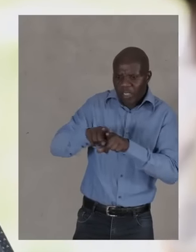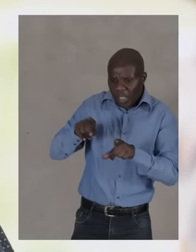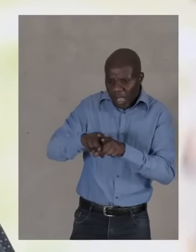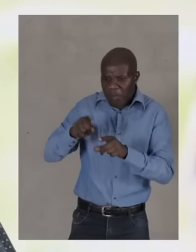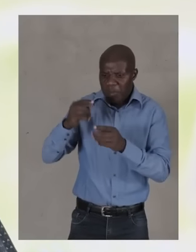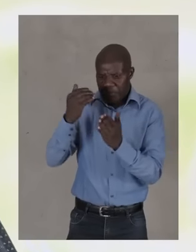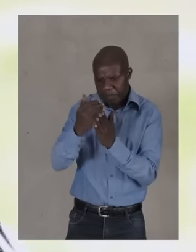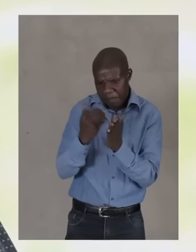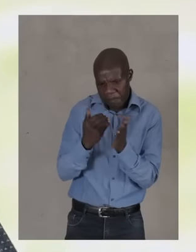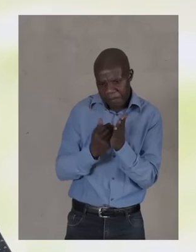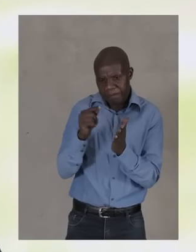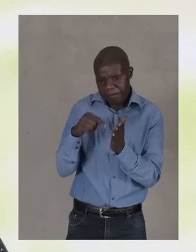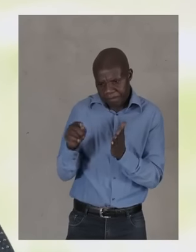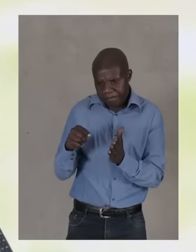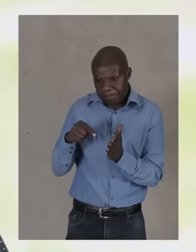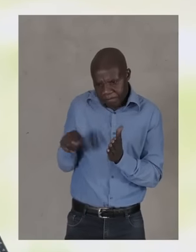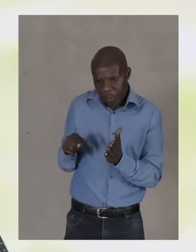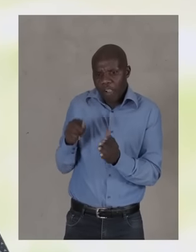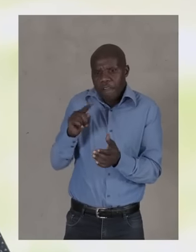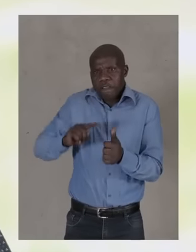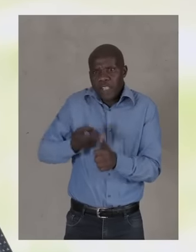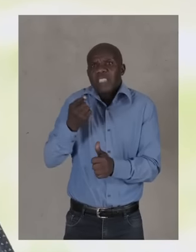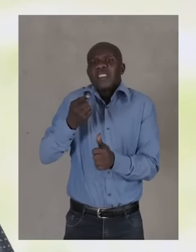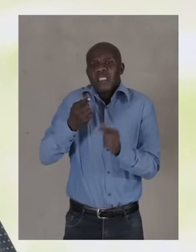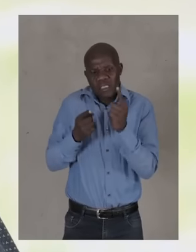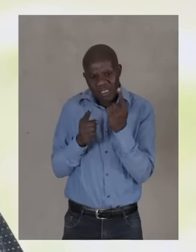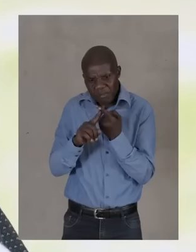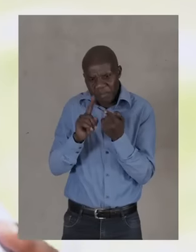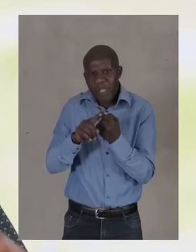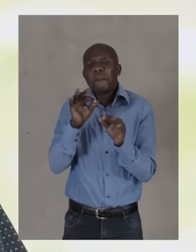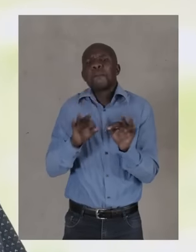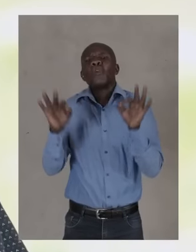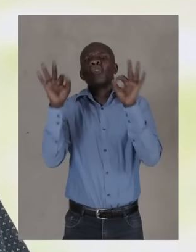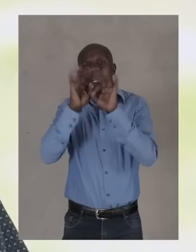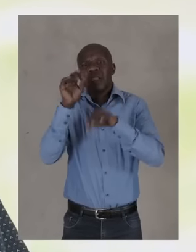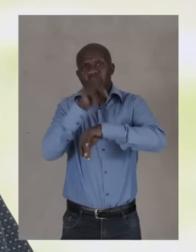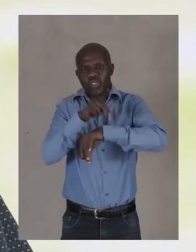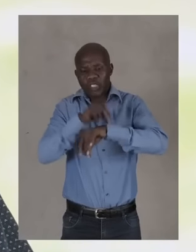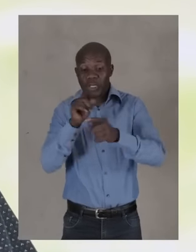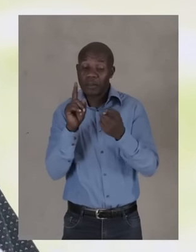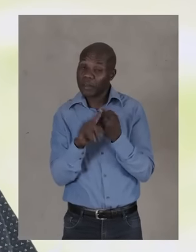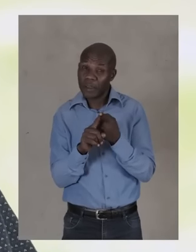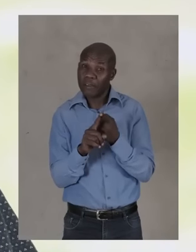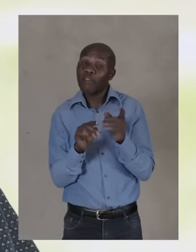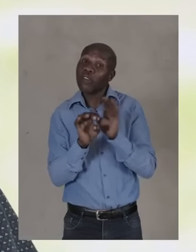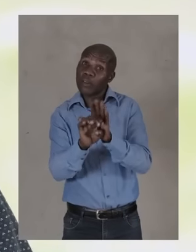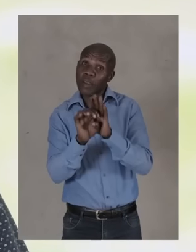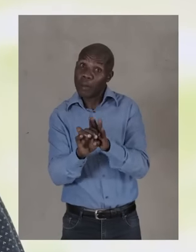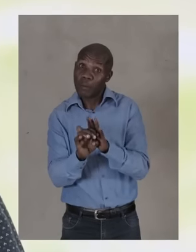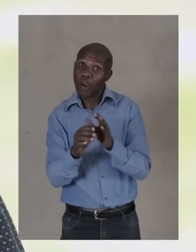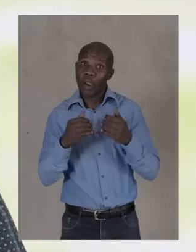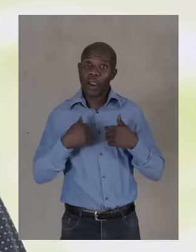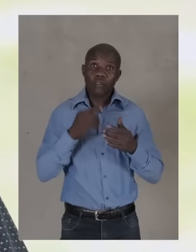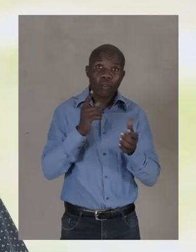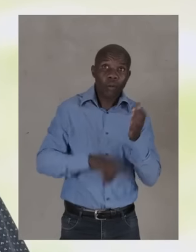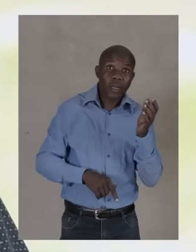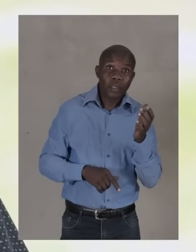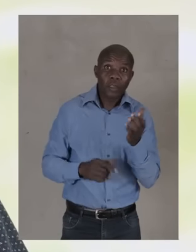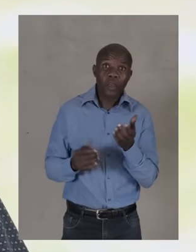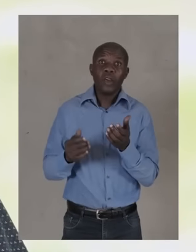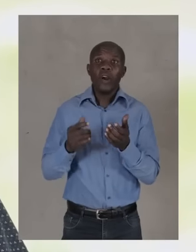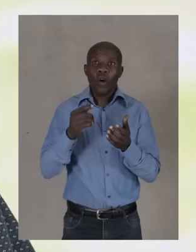prioritize. We take it to a vote. We say, what is the first and most important project of this? For